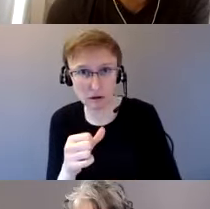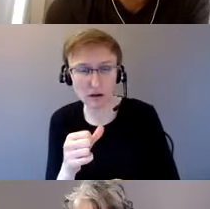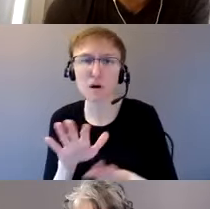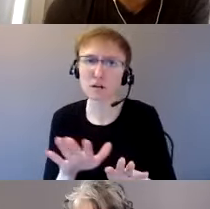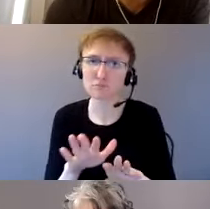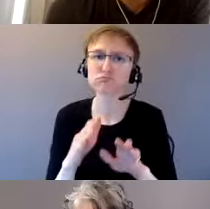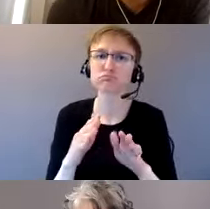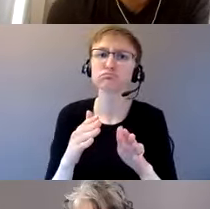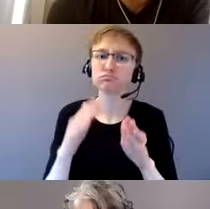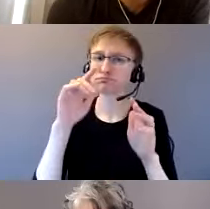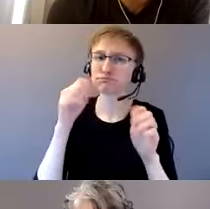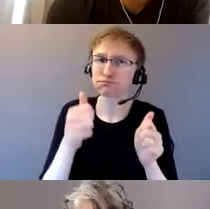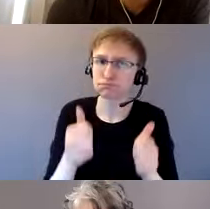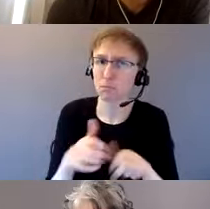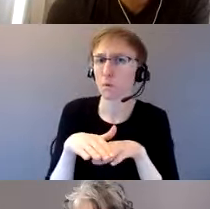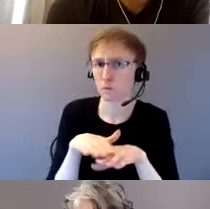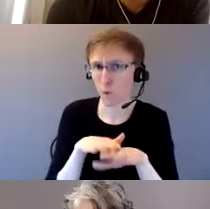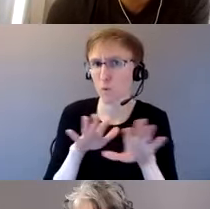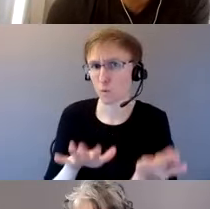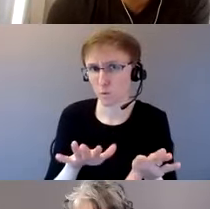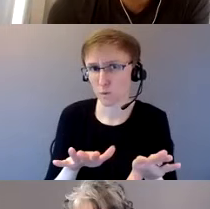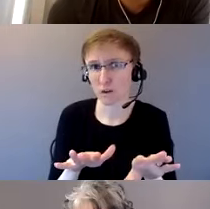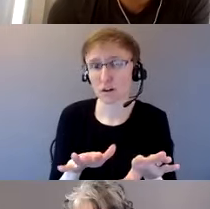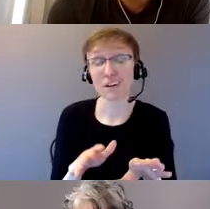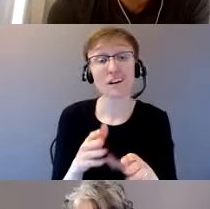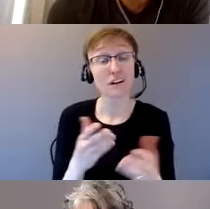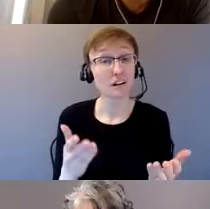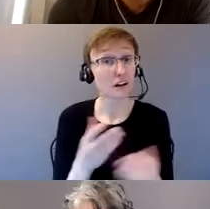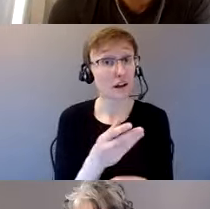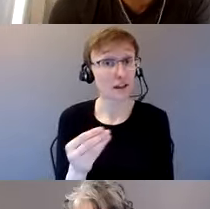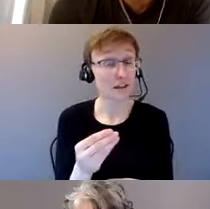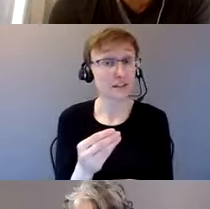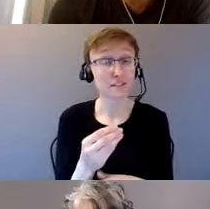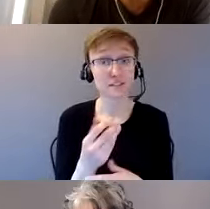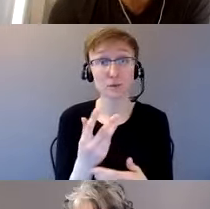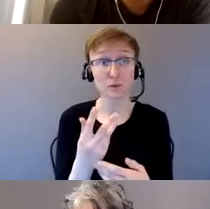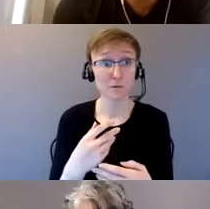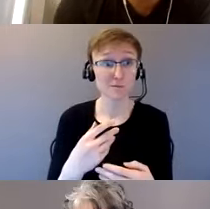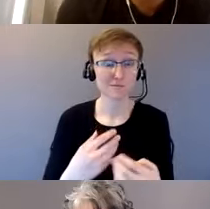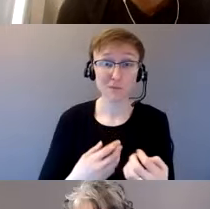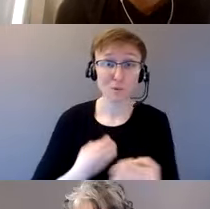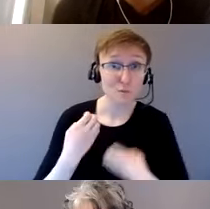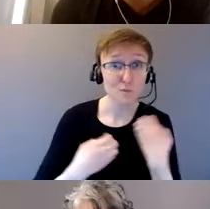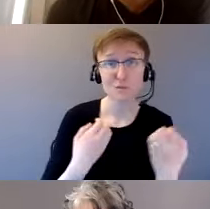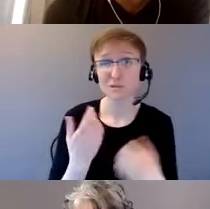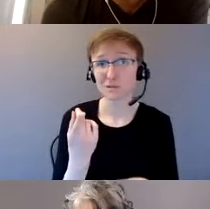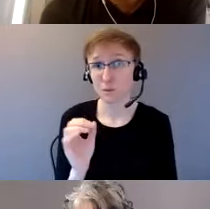certainly mood disorders, for example, or addictions, they can be quite well treated. I'm